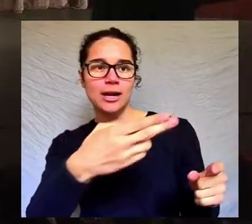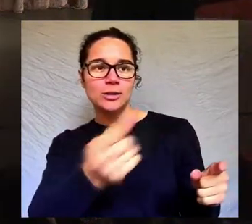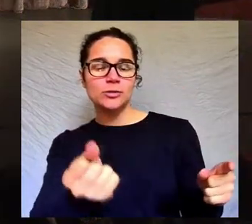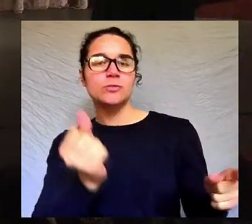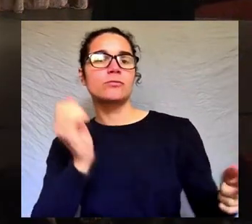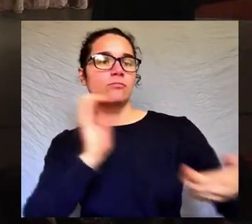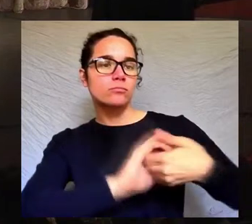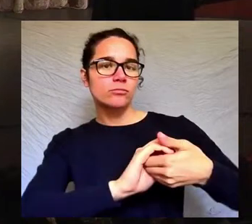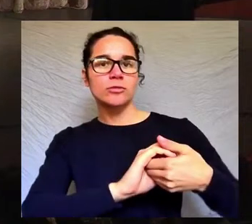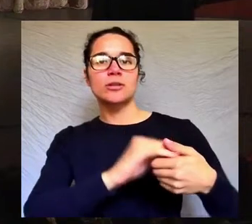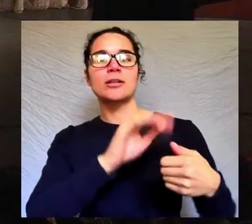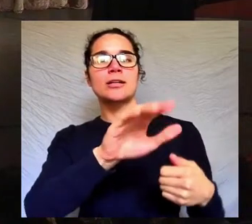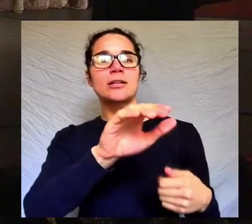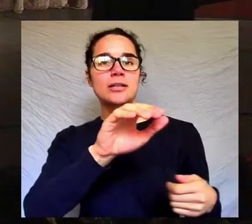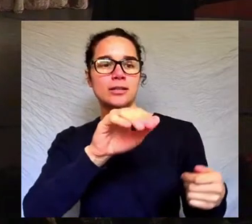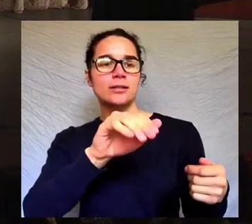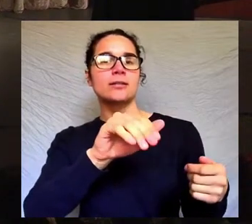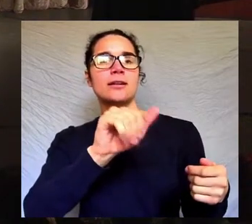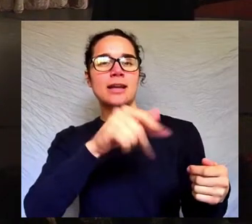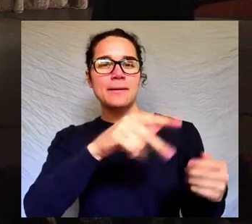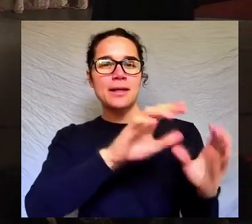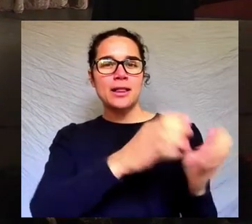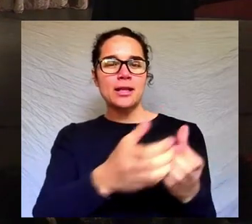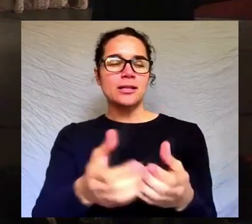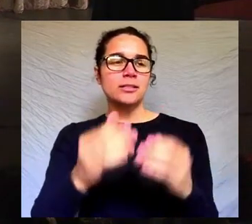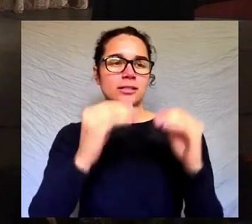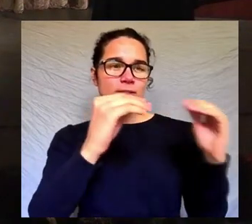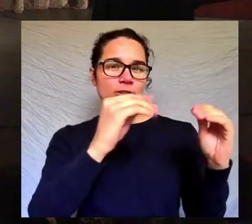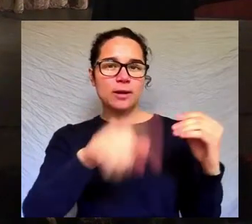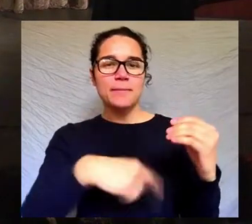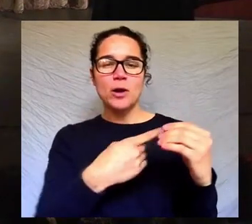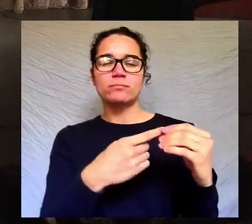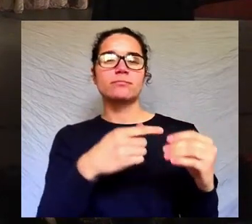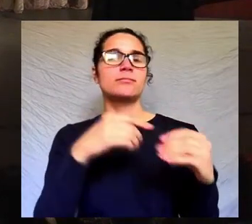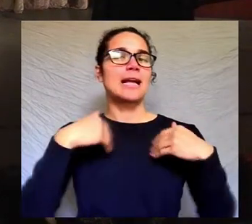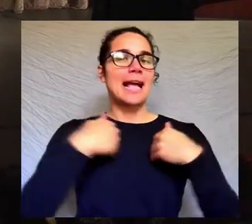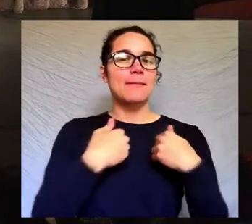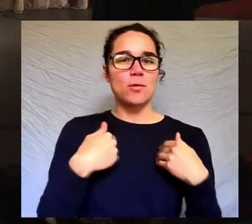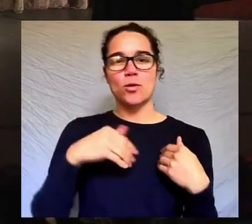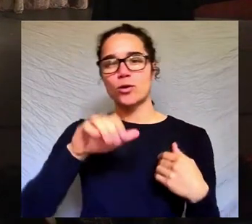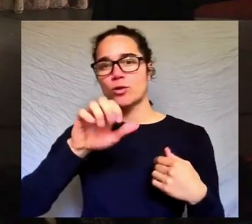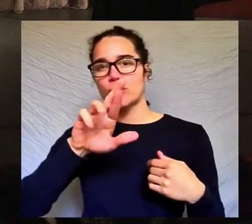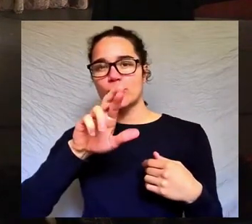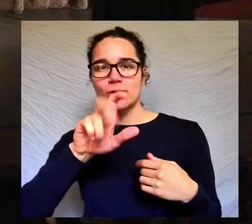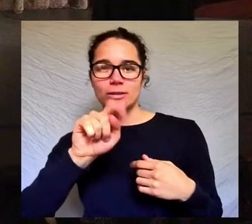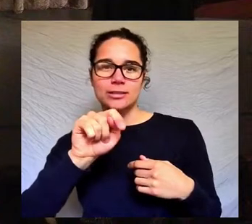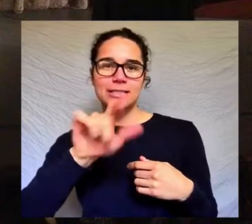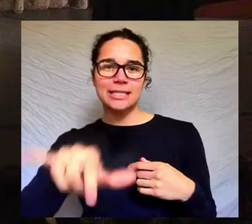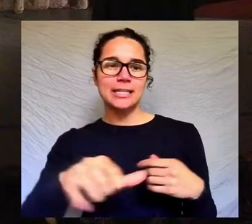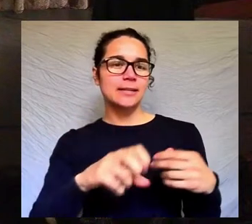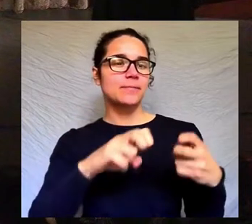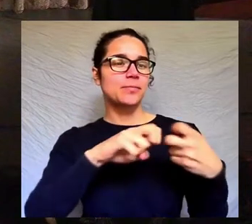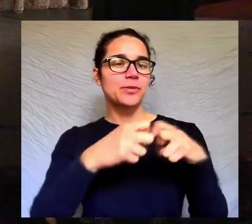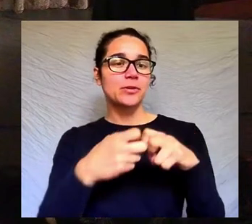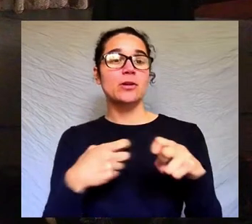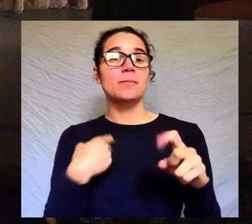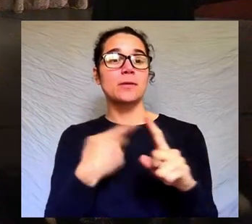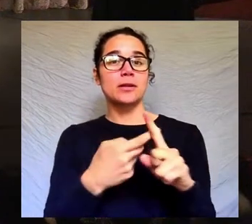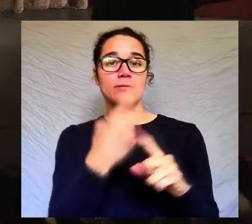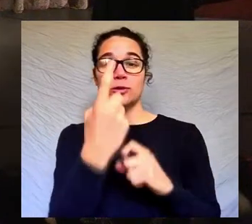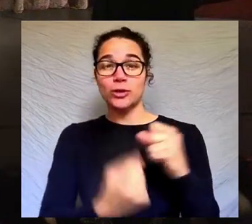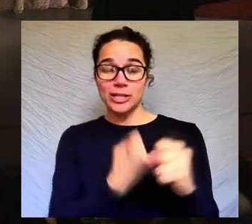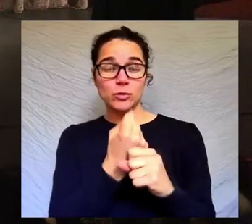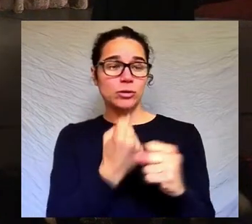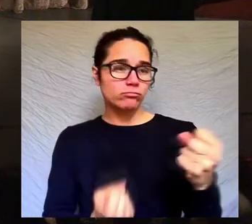issues related to animal cruelty, and then the clinic supported them for a year conducting research on issues of their